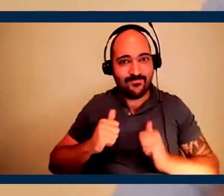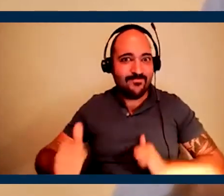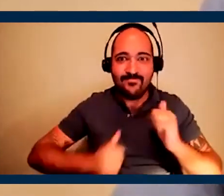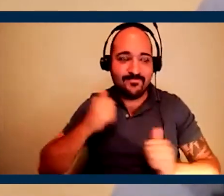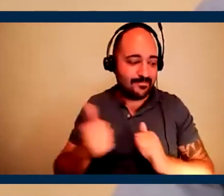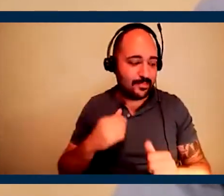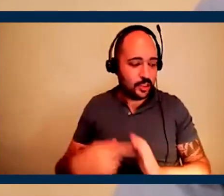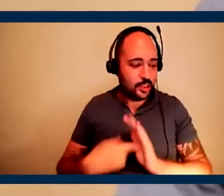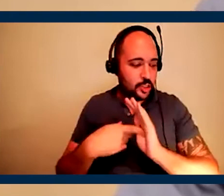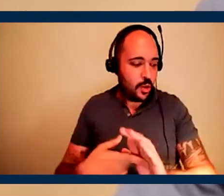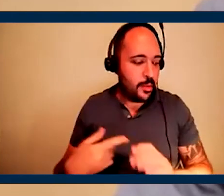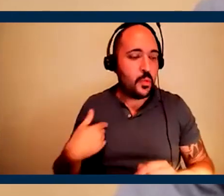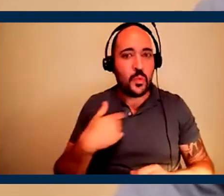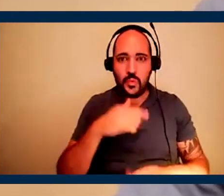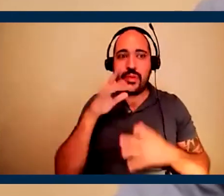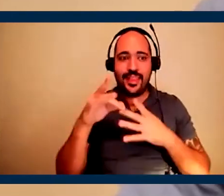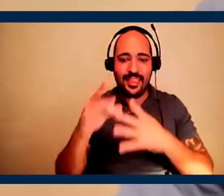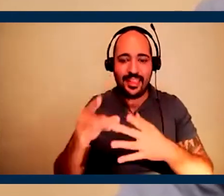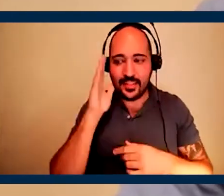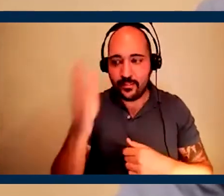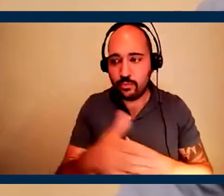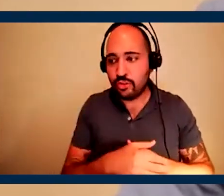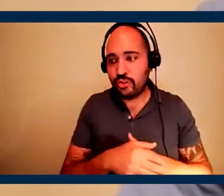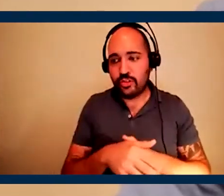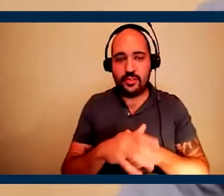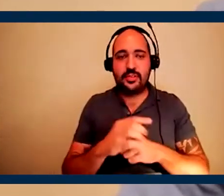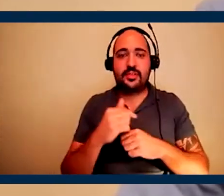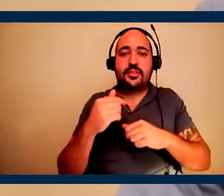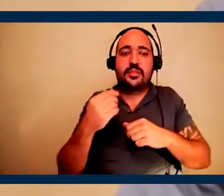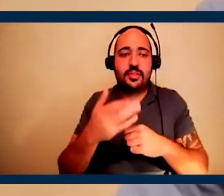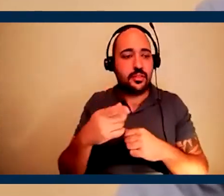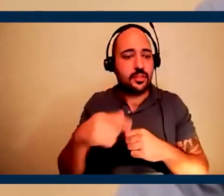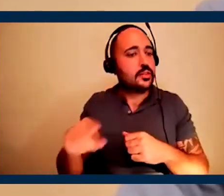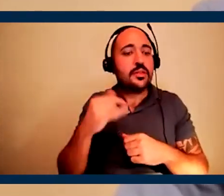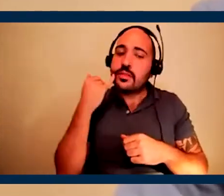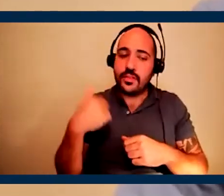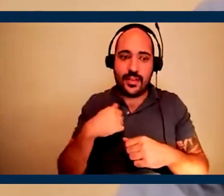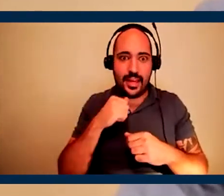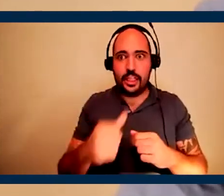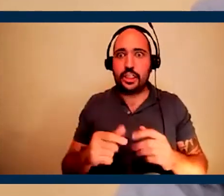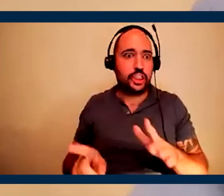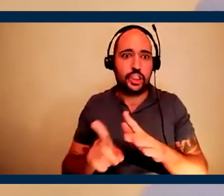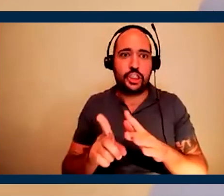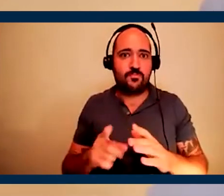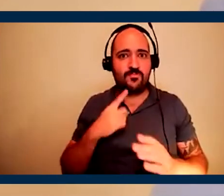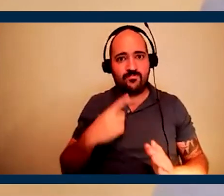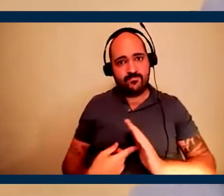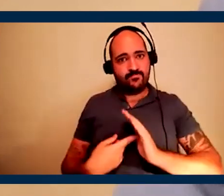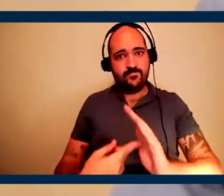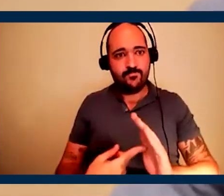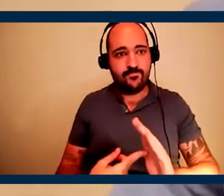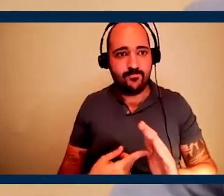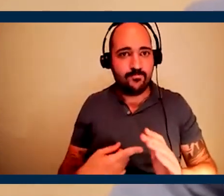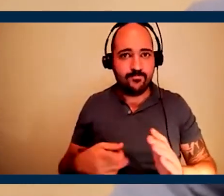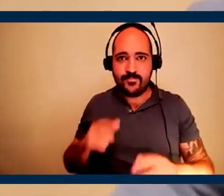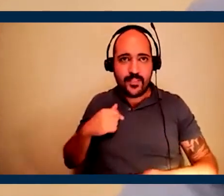we are leading the future. And we can only do, I can tell you, I mean, if I did not show up 4 or 5 years ago